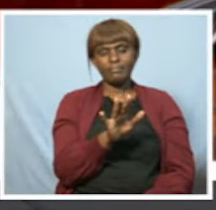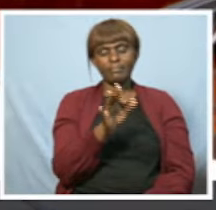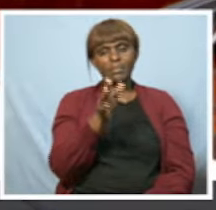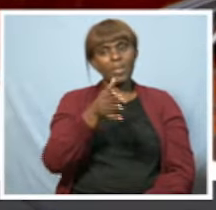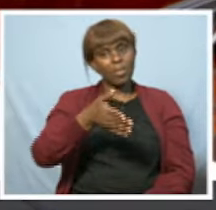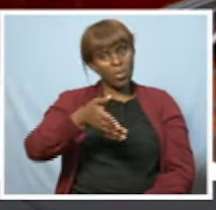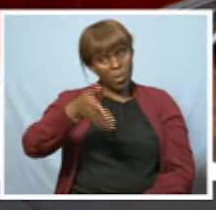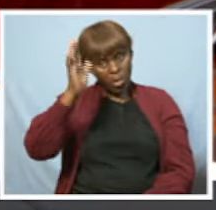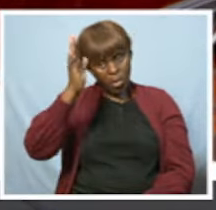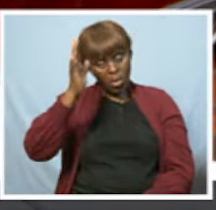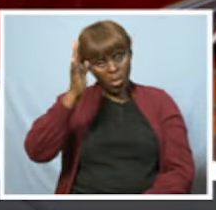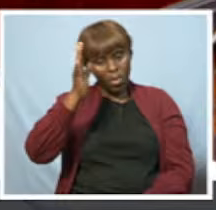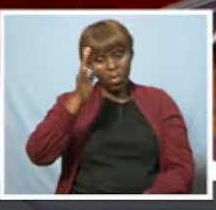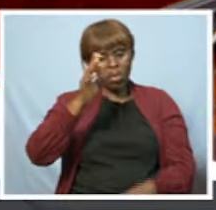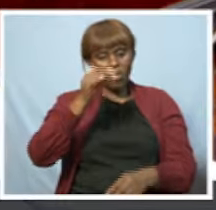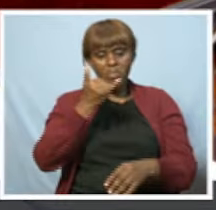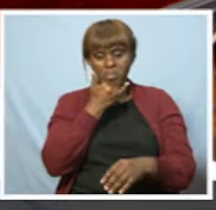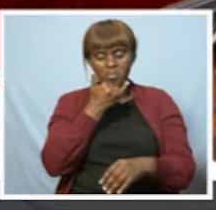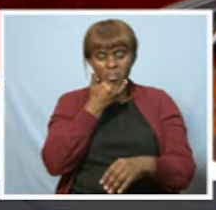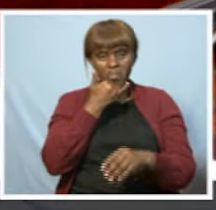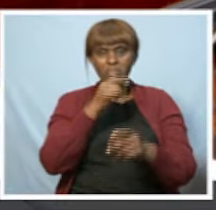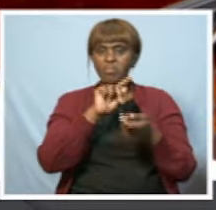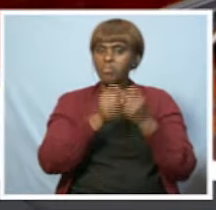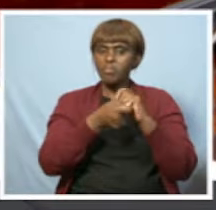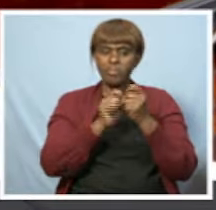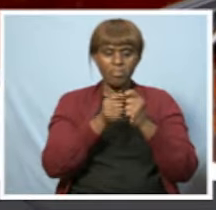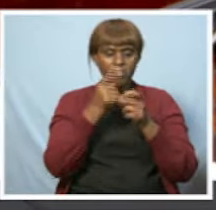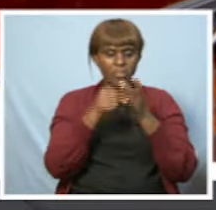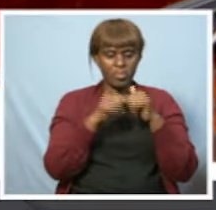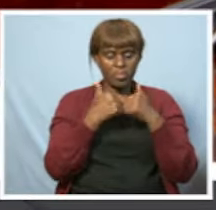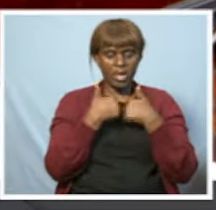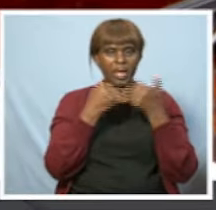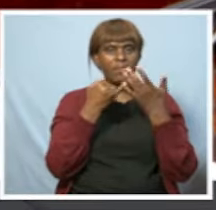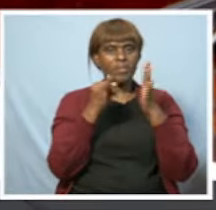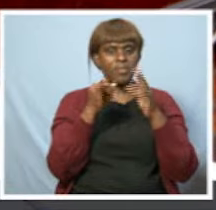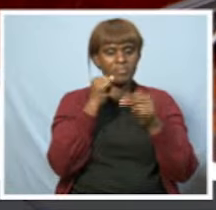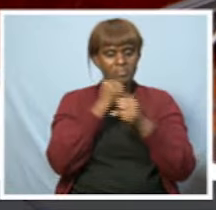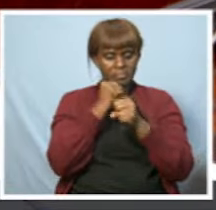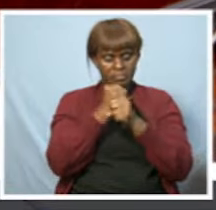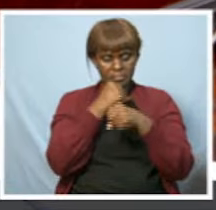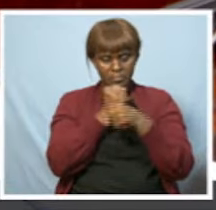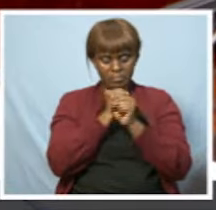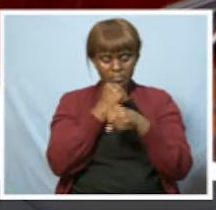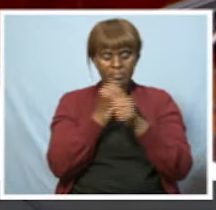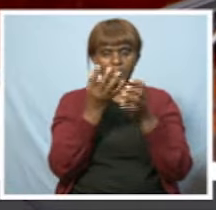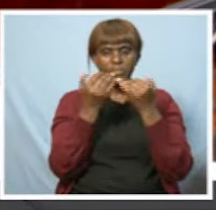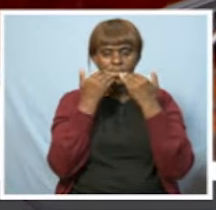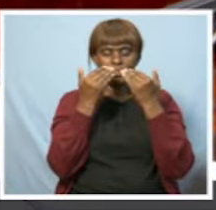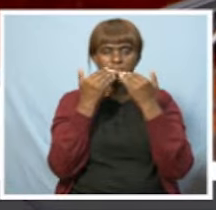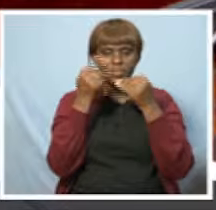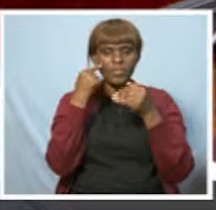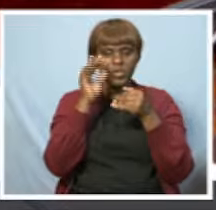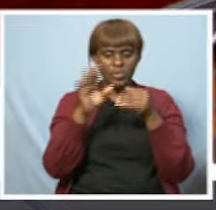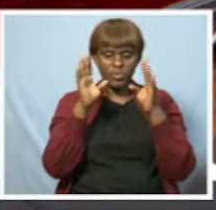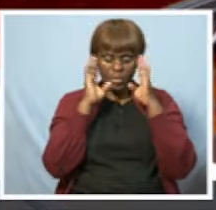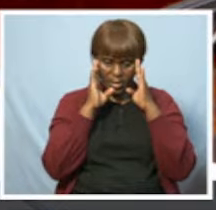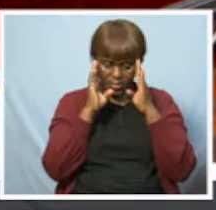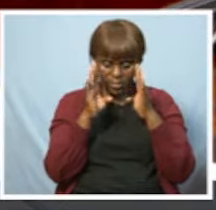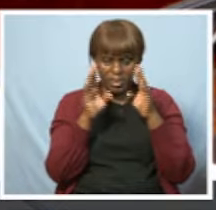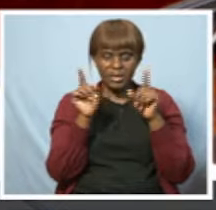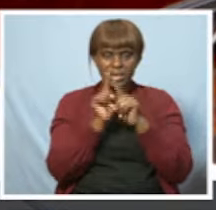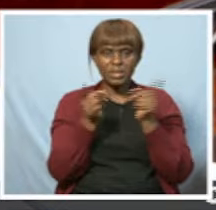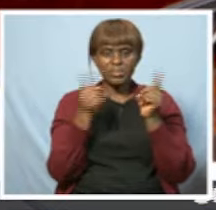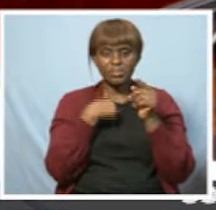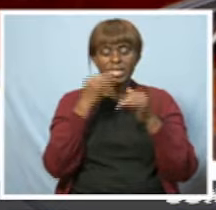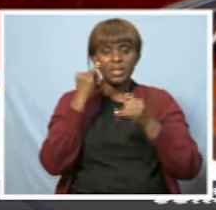go and work on the mistakes I think that we've identified. We want to thank you for your appearance. And when